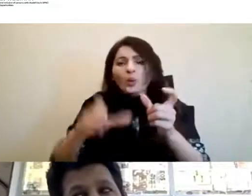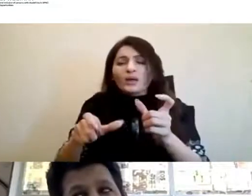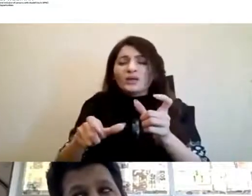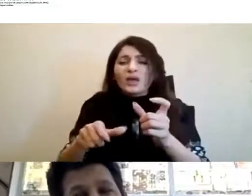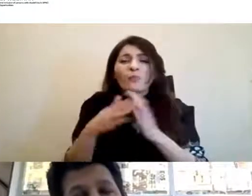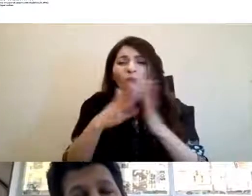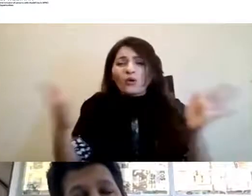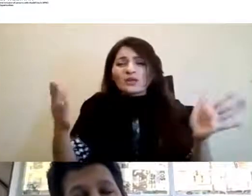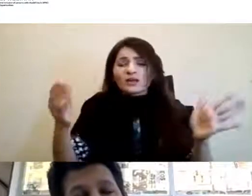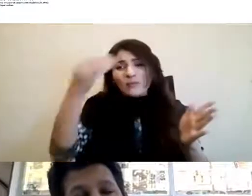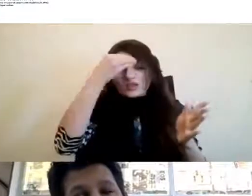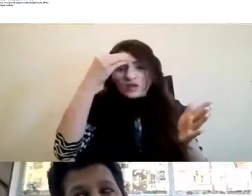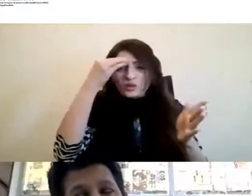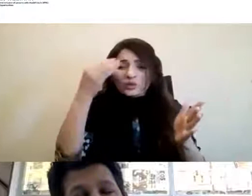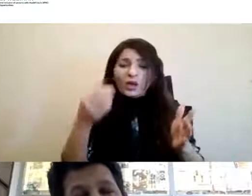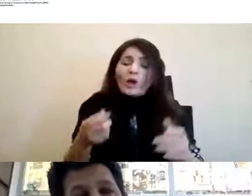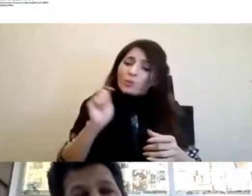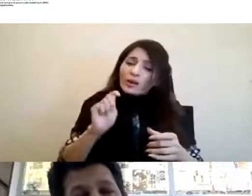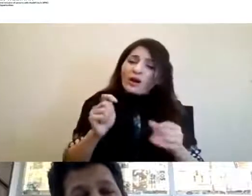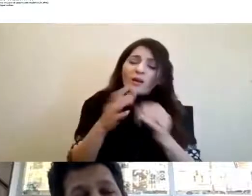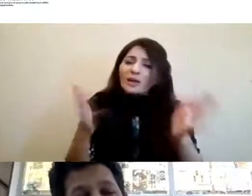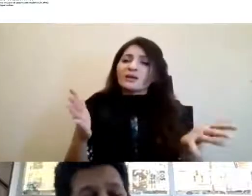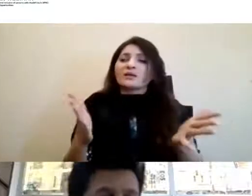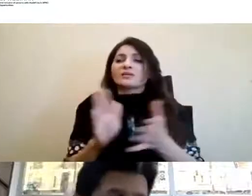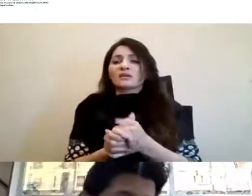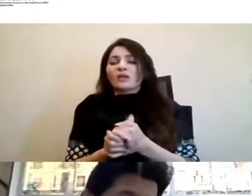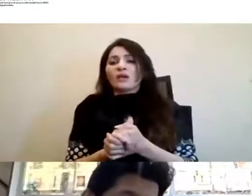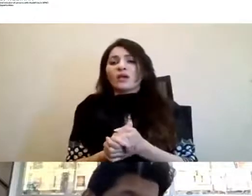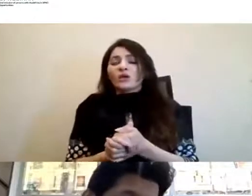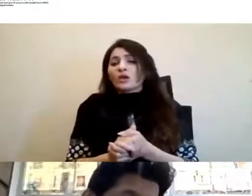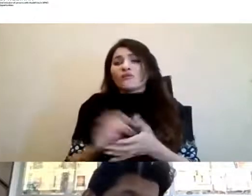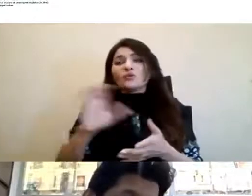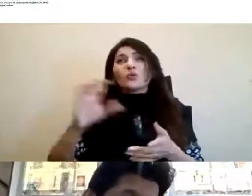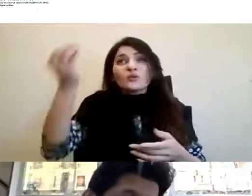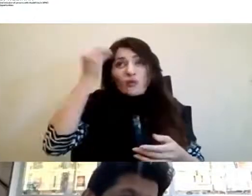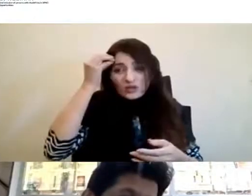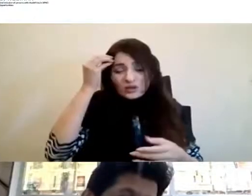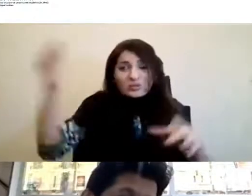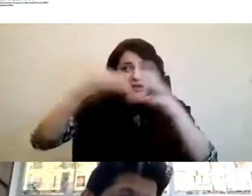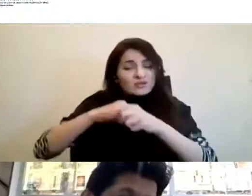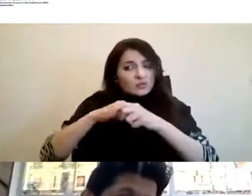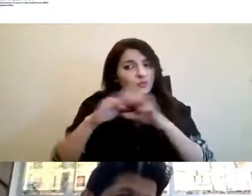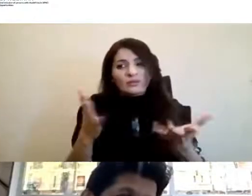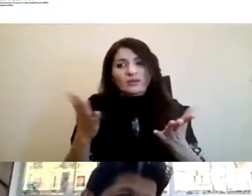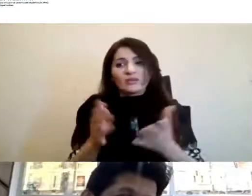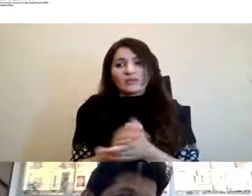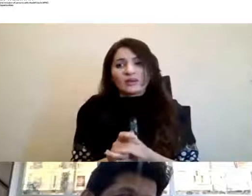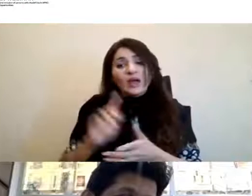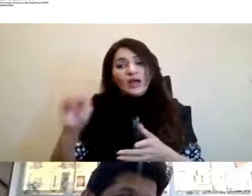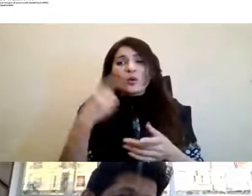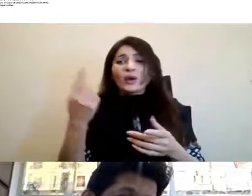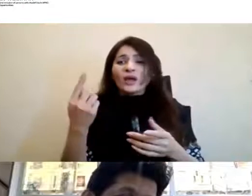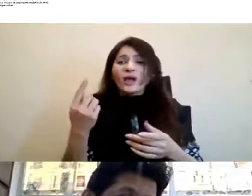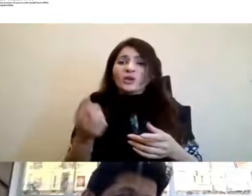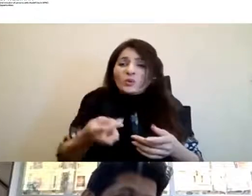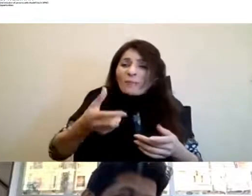the ICTs and accessing information. Another is the affordability. Anyone can buy